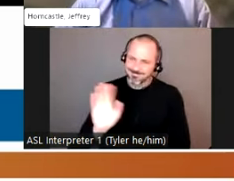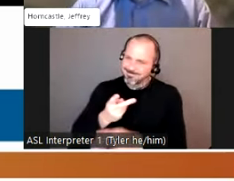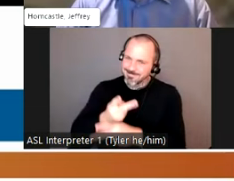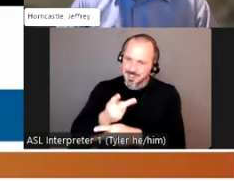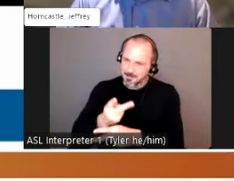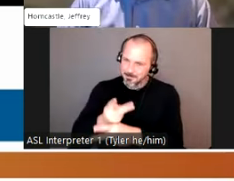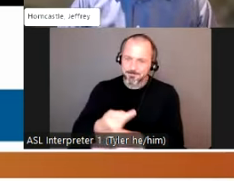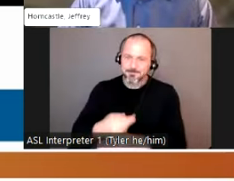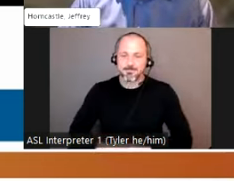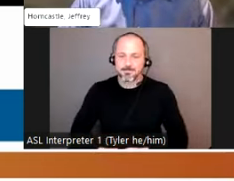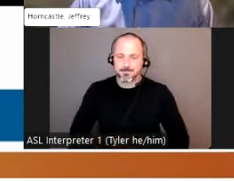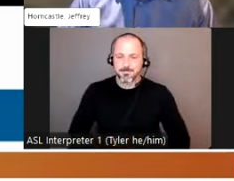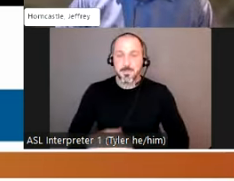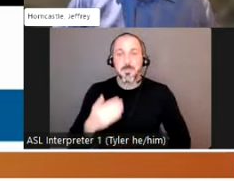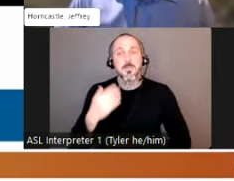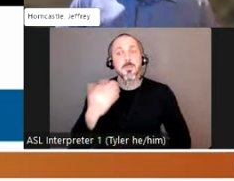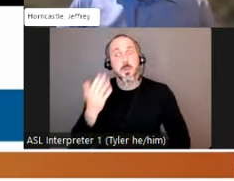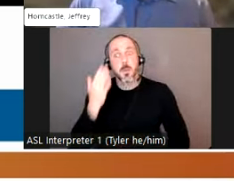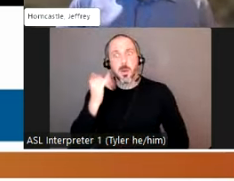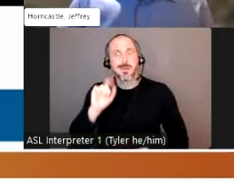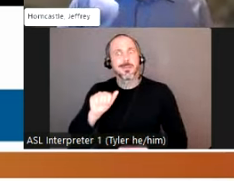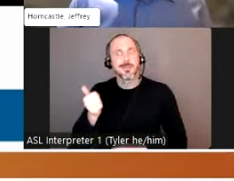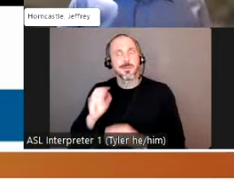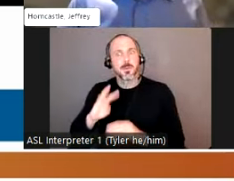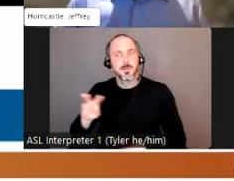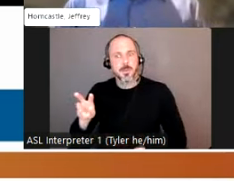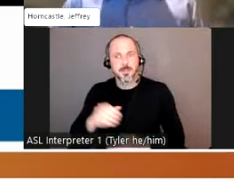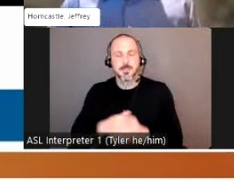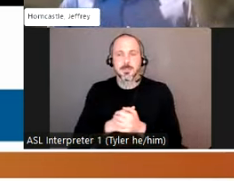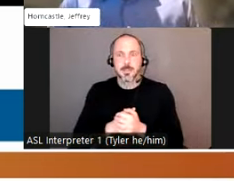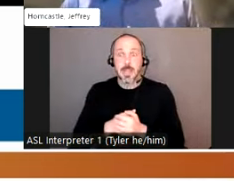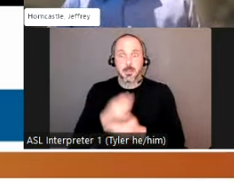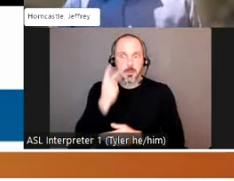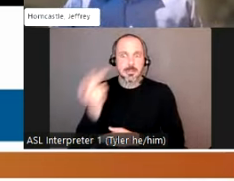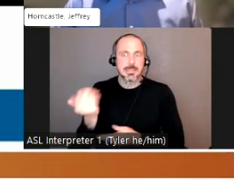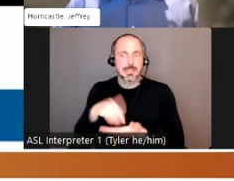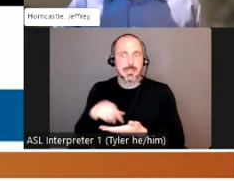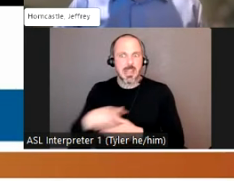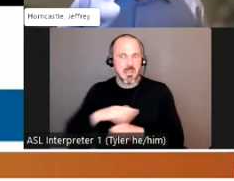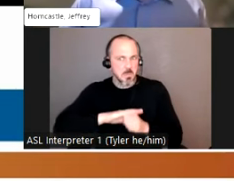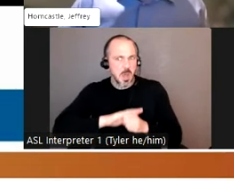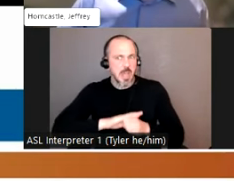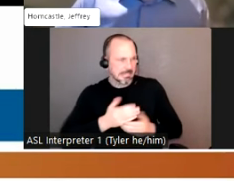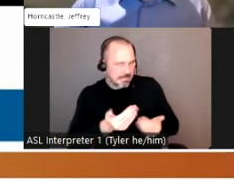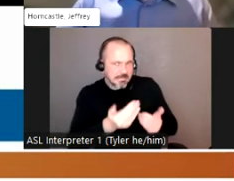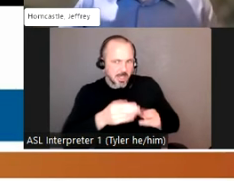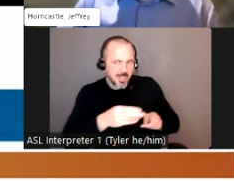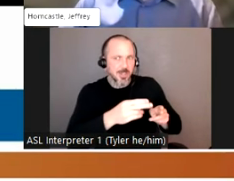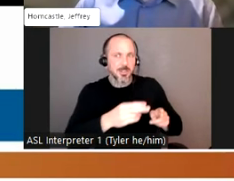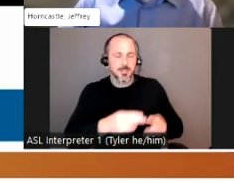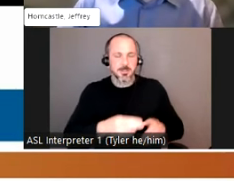with this. And if Carfax isn't accepted by the buyer, then move